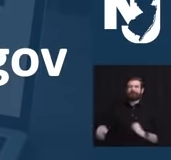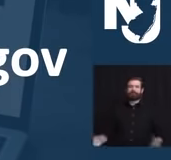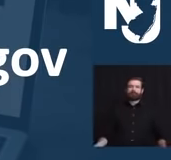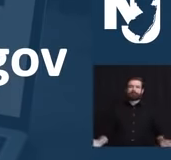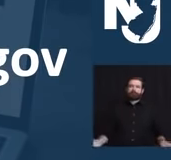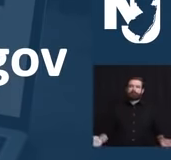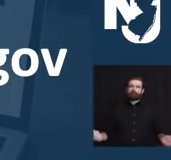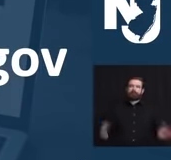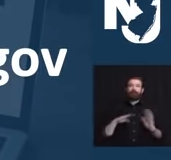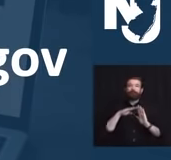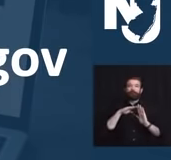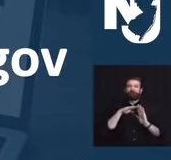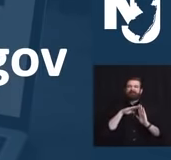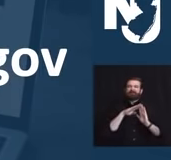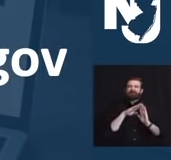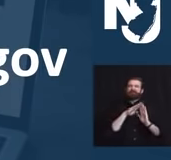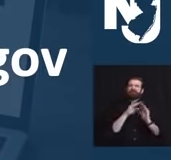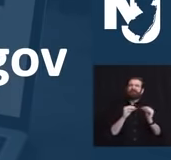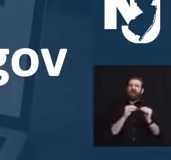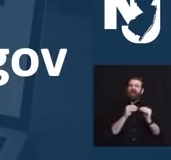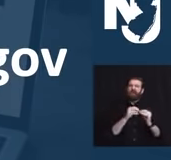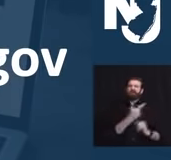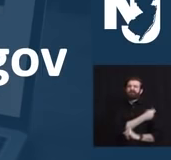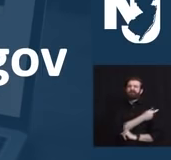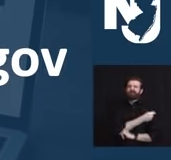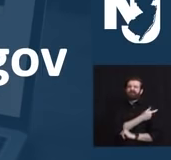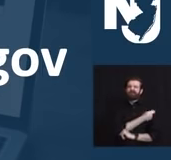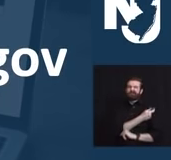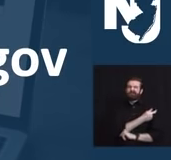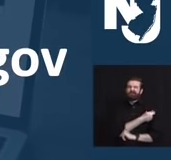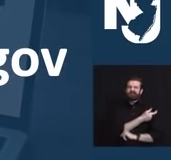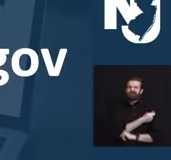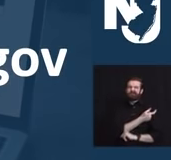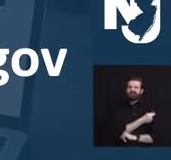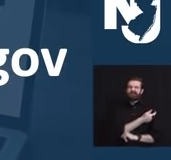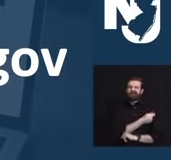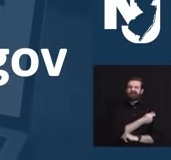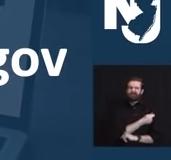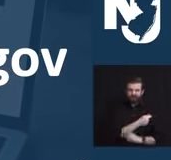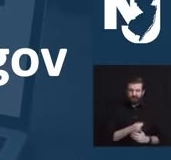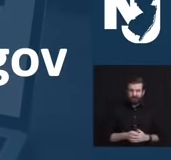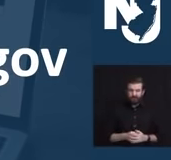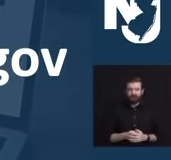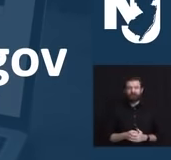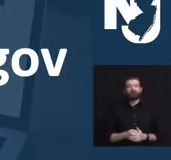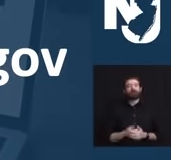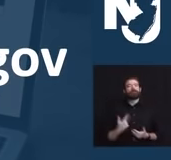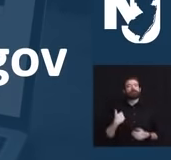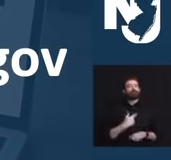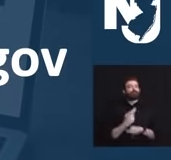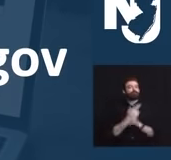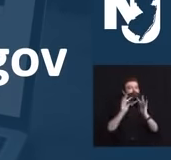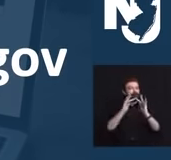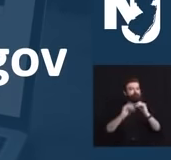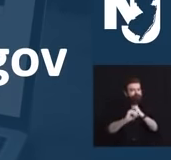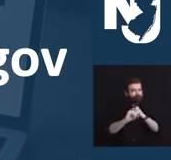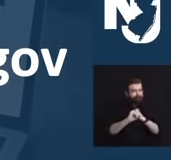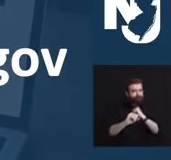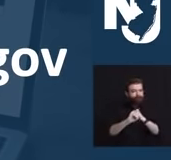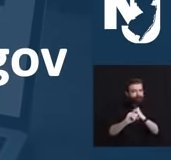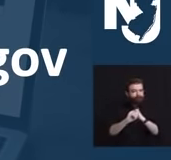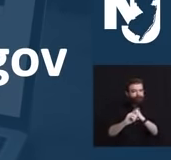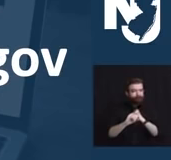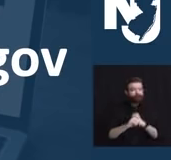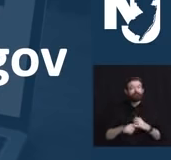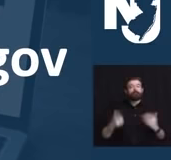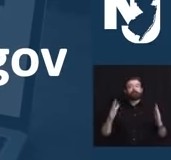targets with a variety of strategies, from digital marketing and virtual town halls to broad-based television